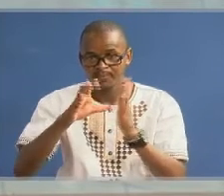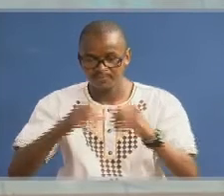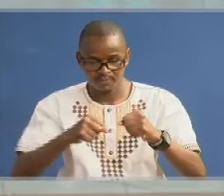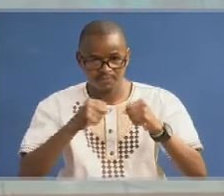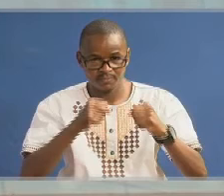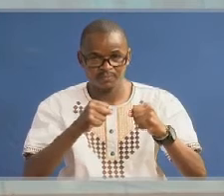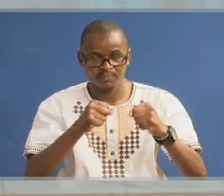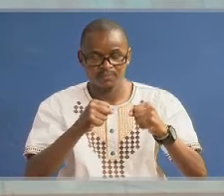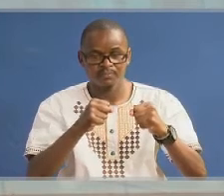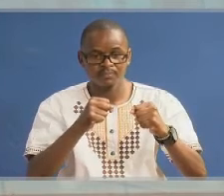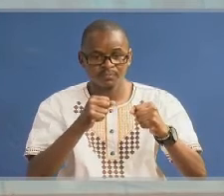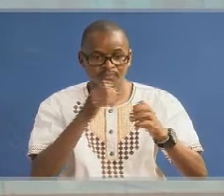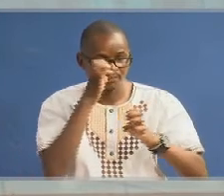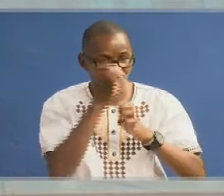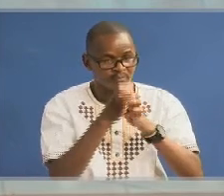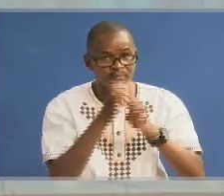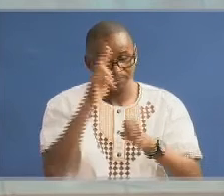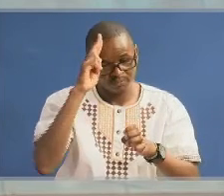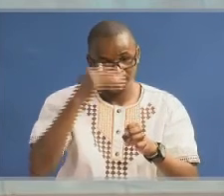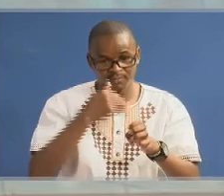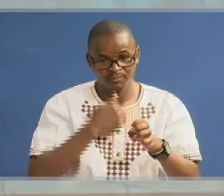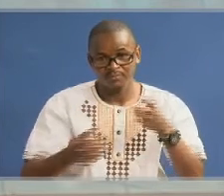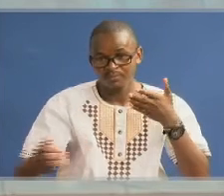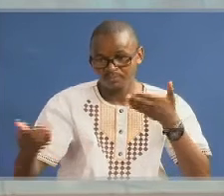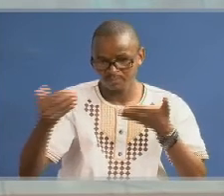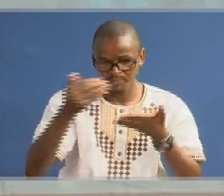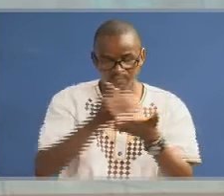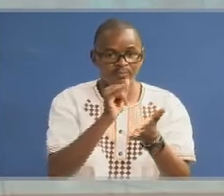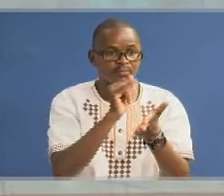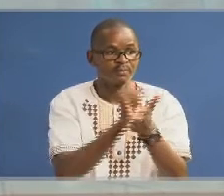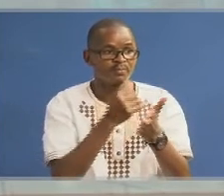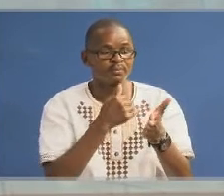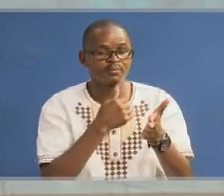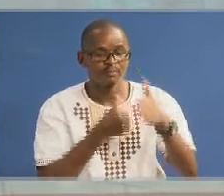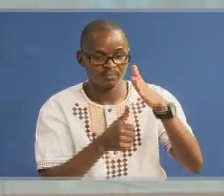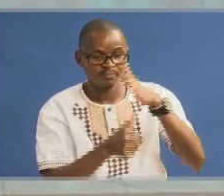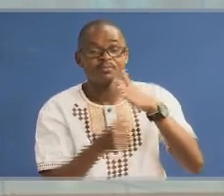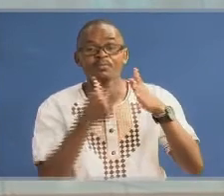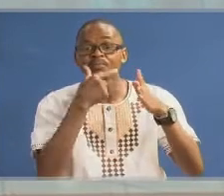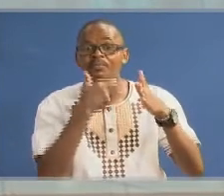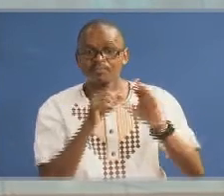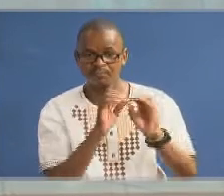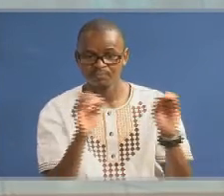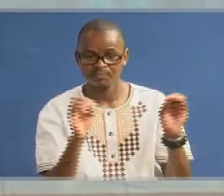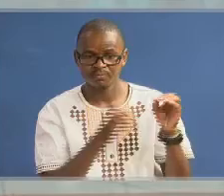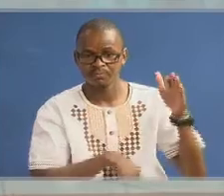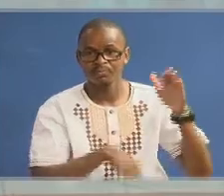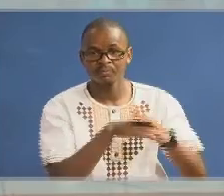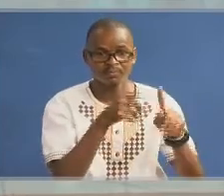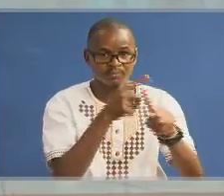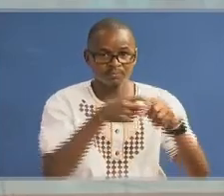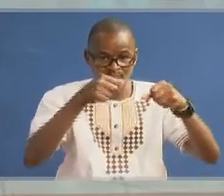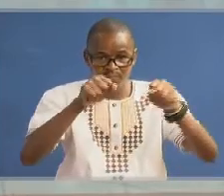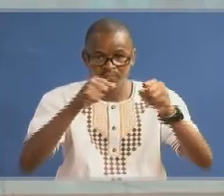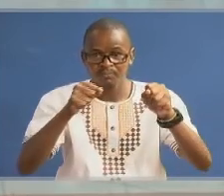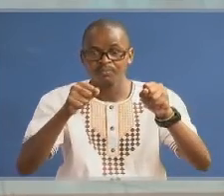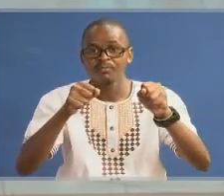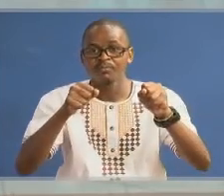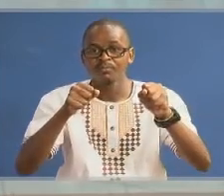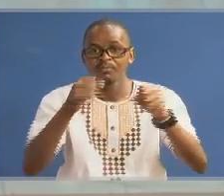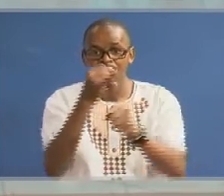Boss clarified that police have been deployed to ensure that underage persons are all wiped out from the Bodaboda